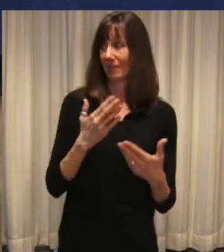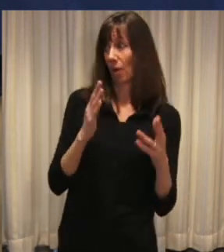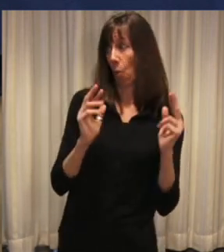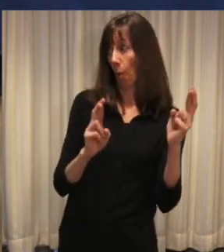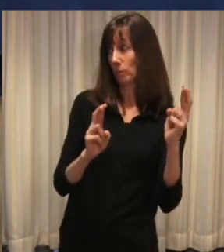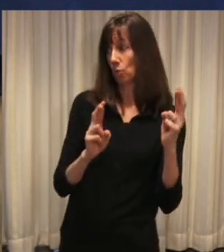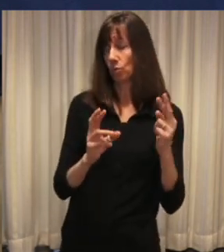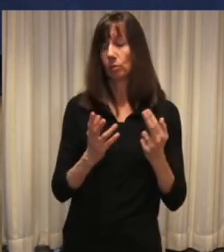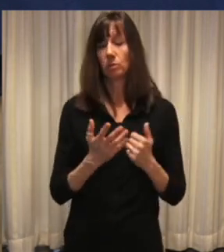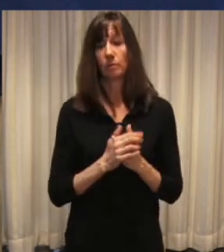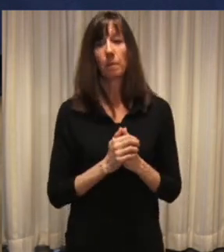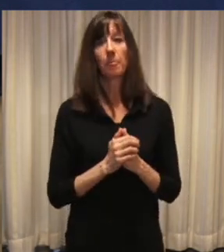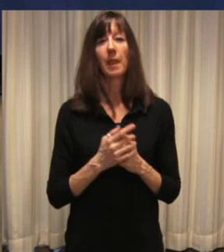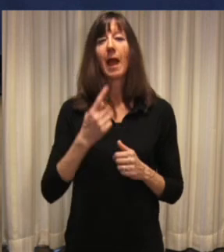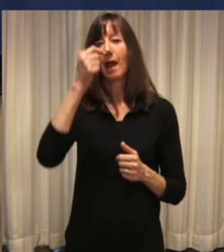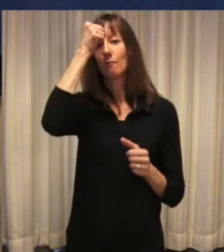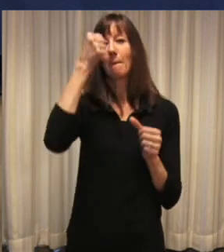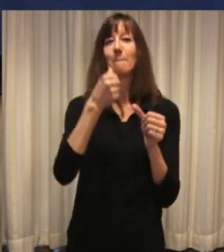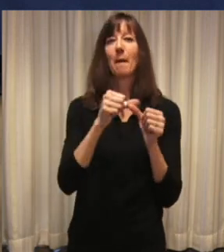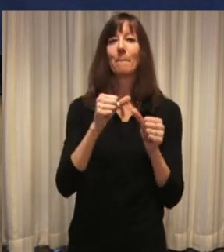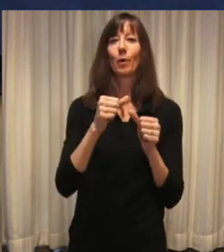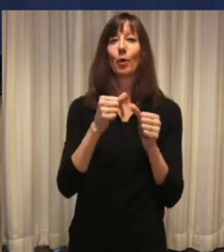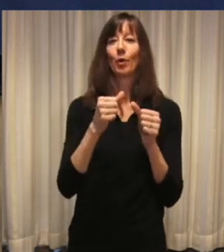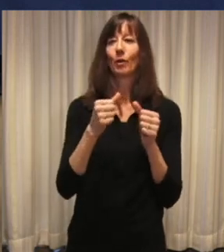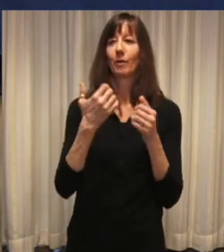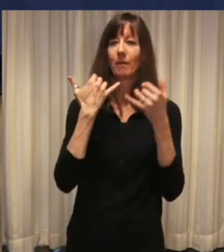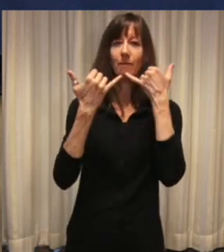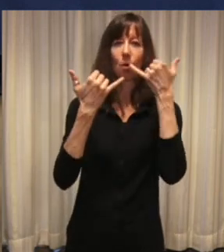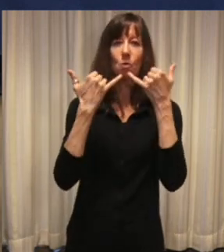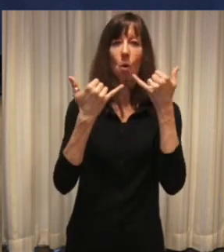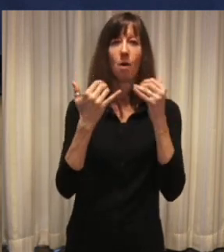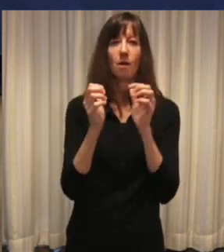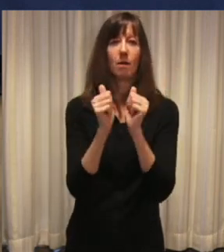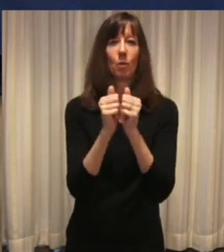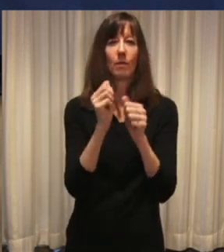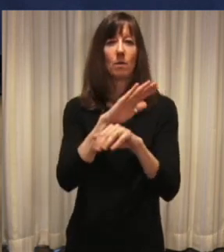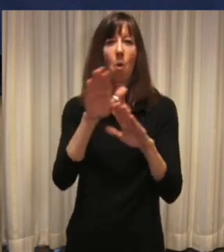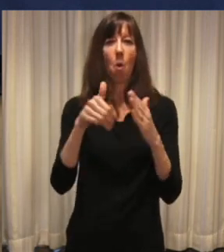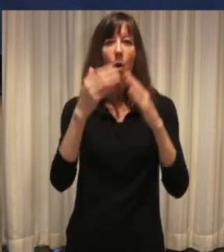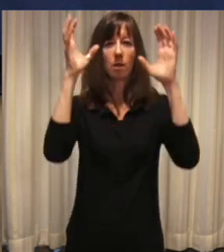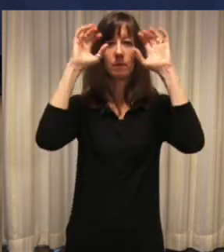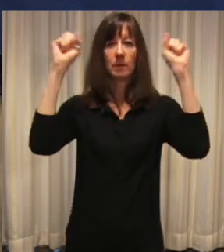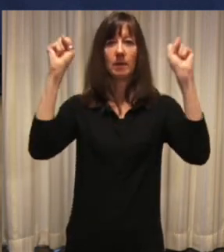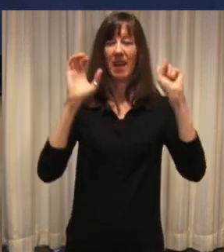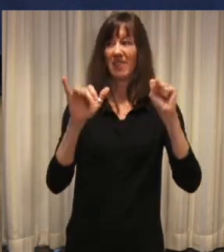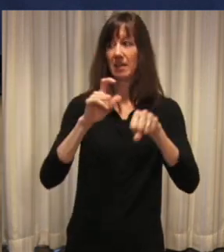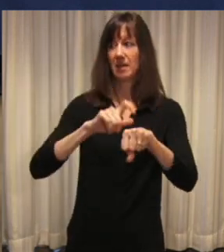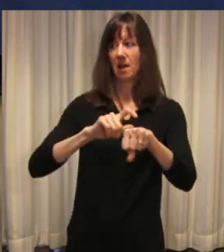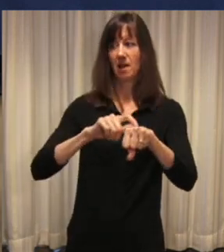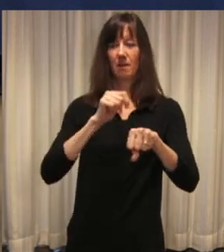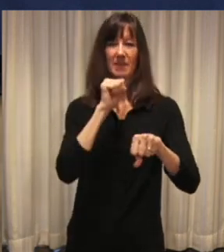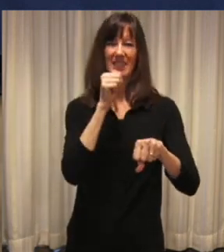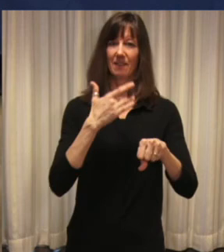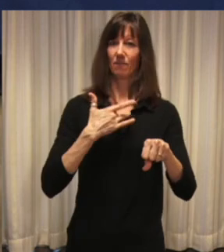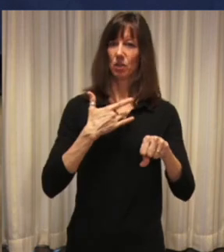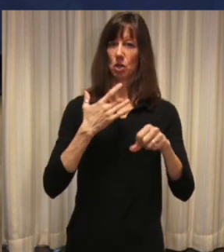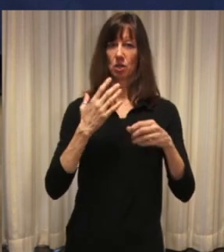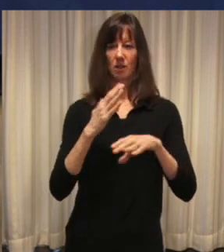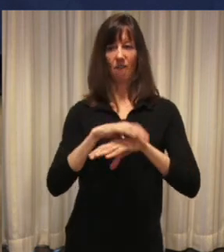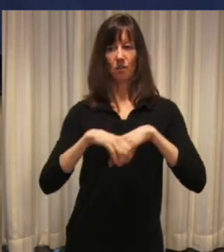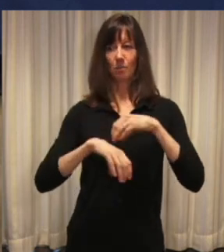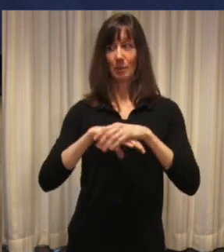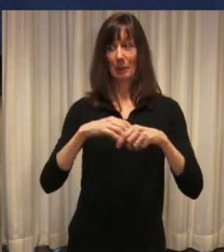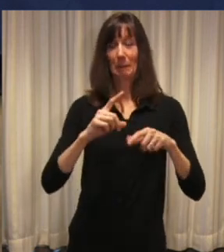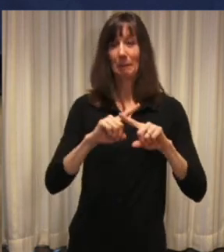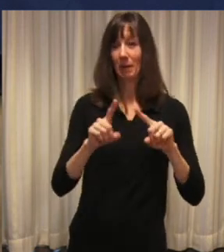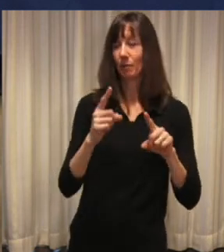conversation with all the superintendents on the line, and it did not feel comfortable at the time. No, but I do think it was the right call,